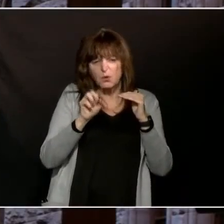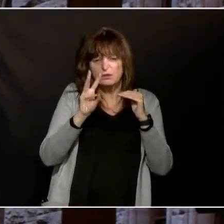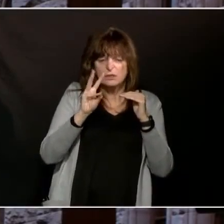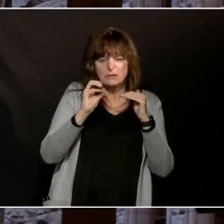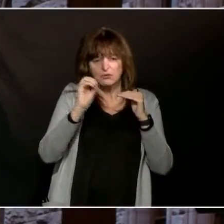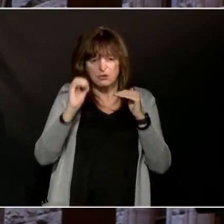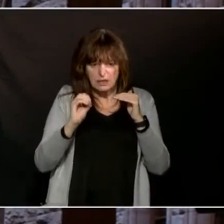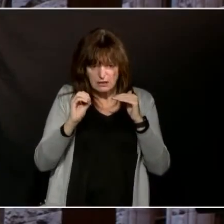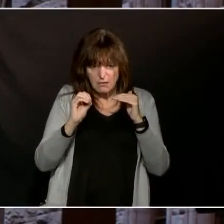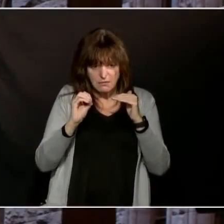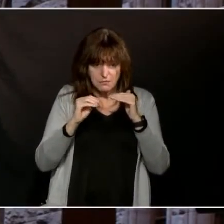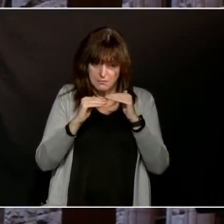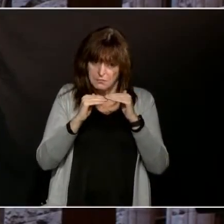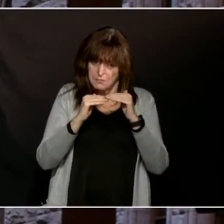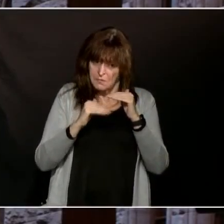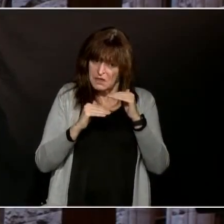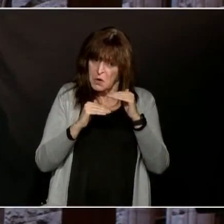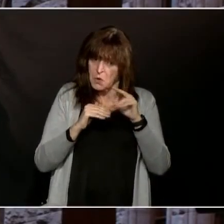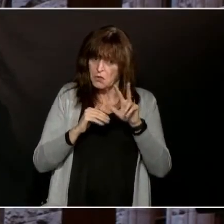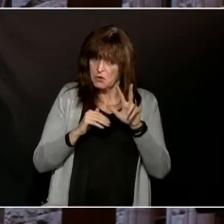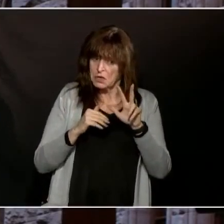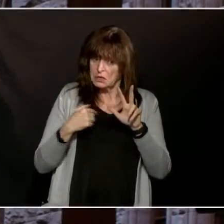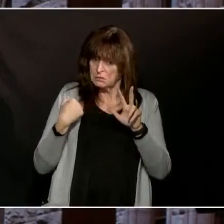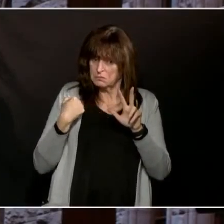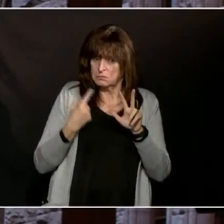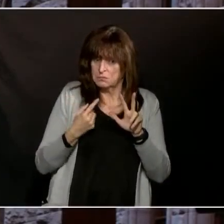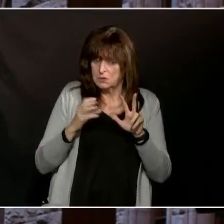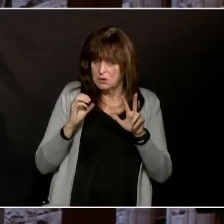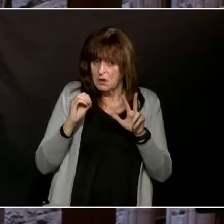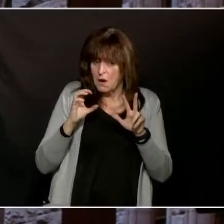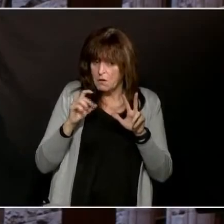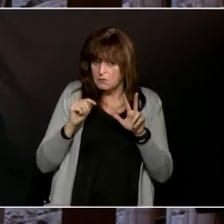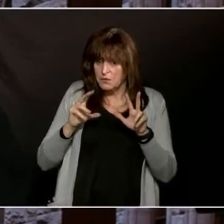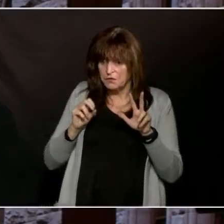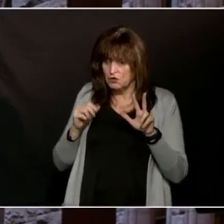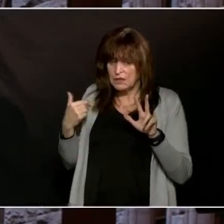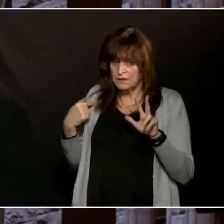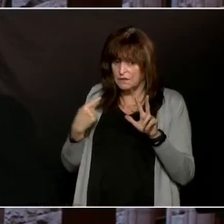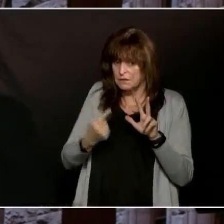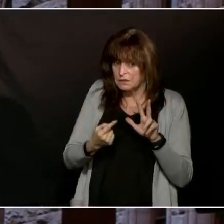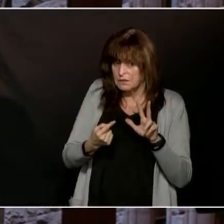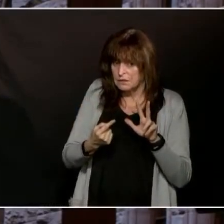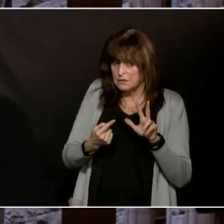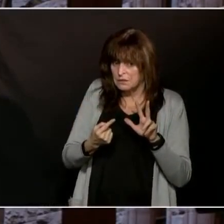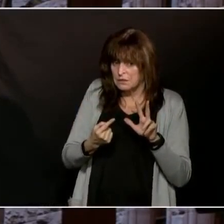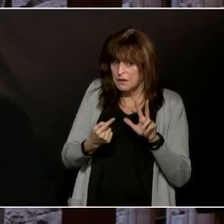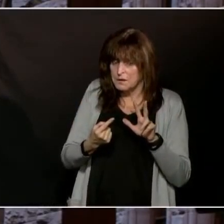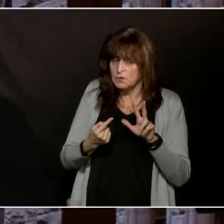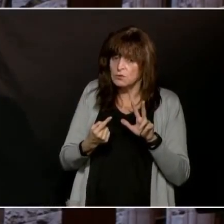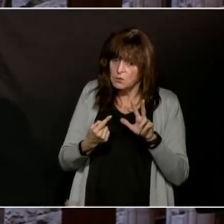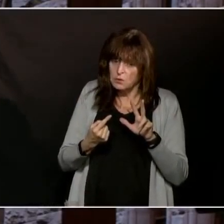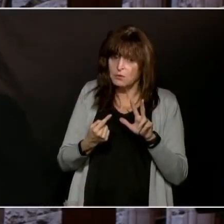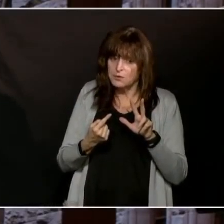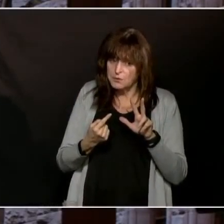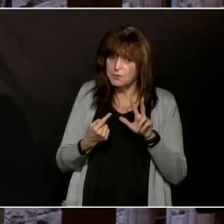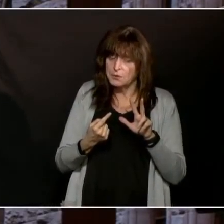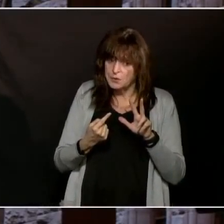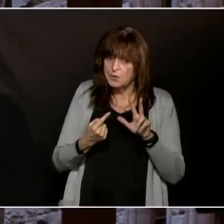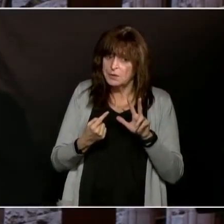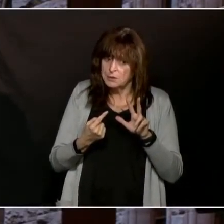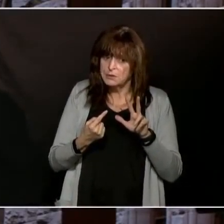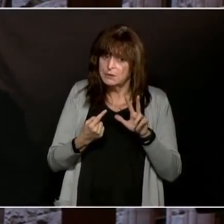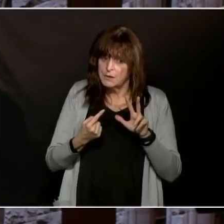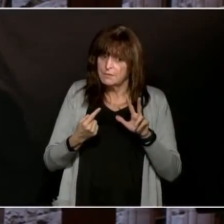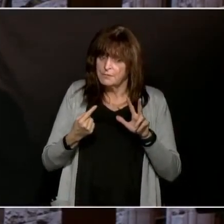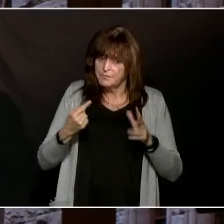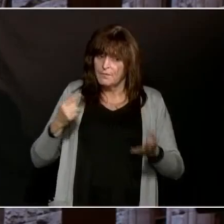below 3 since October the 30th, 2020. So these are significant markers showing the impact and